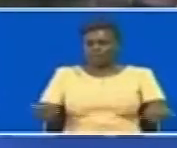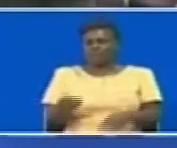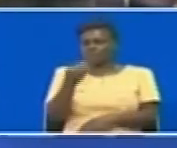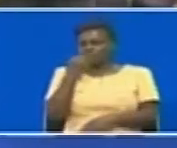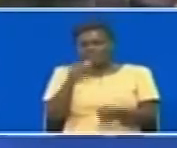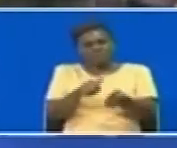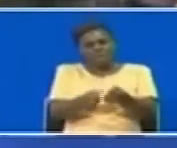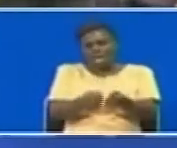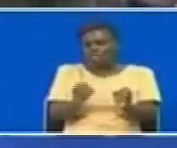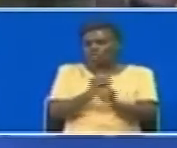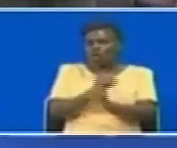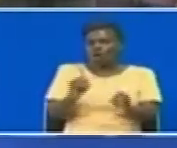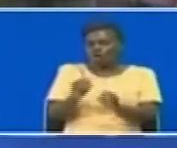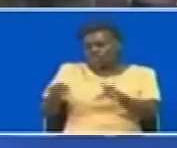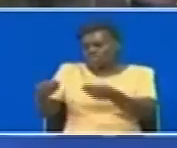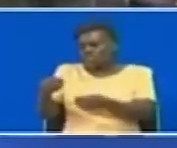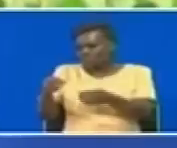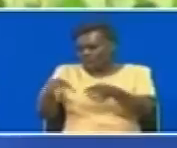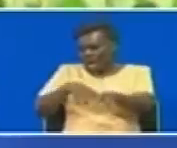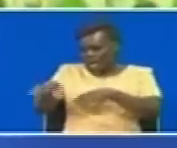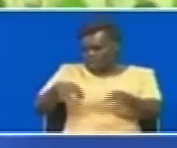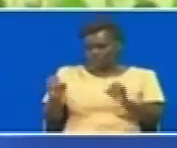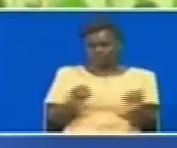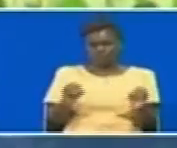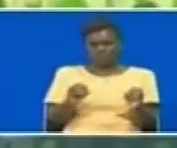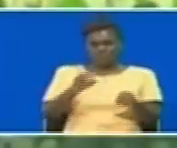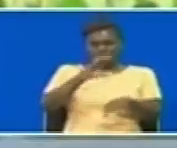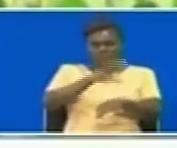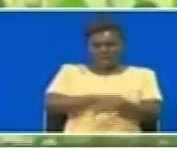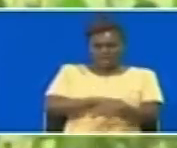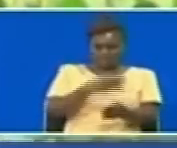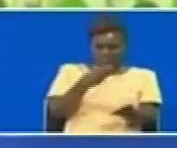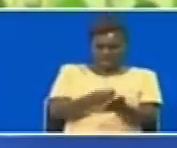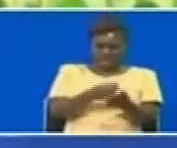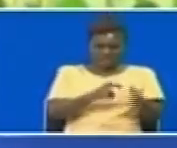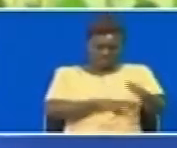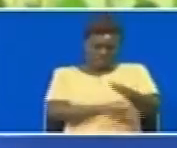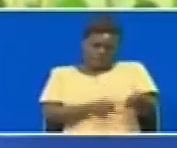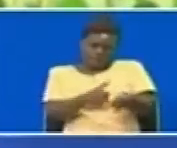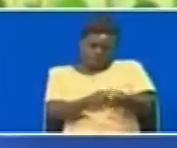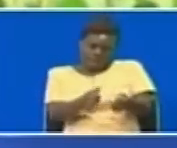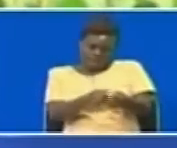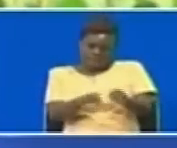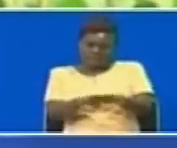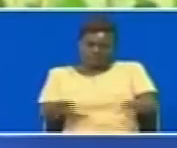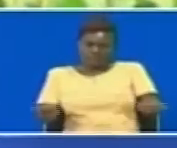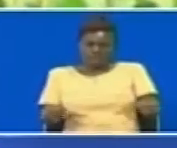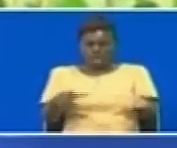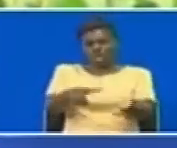maize or feed their animals with the maize. Tulishika pesa ya uwezo. Mahindi ambayo iko kwa shamba ni ya